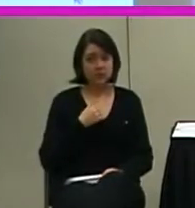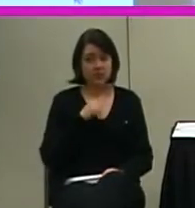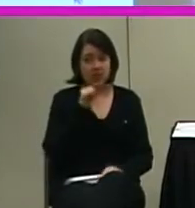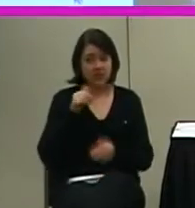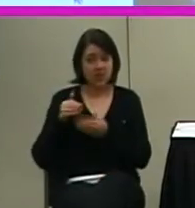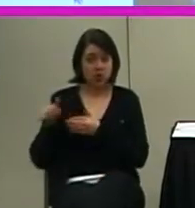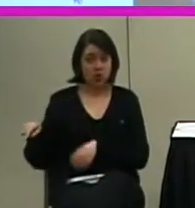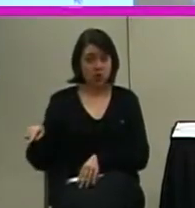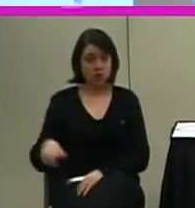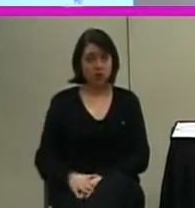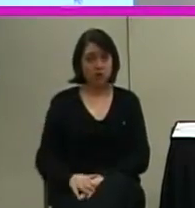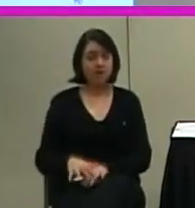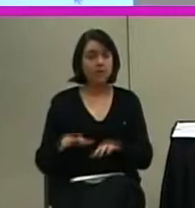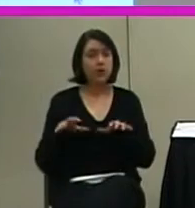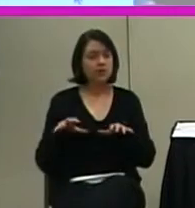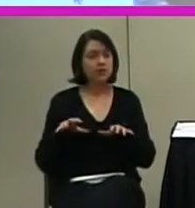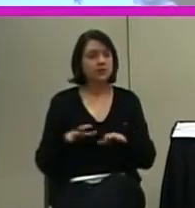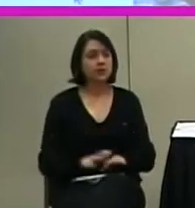Freeze.